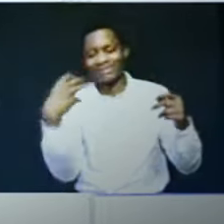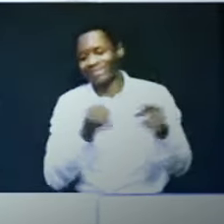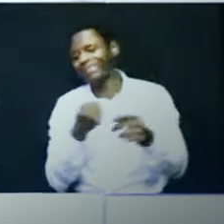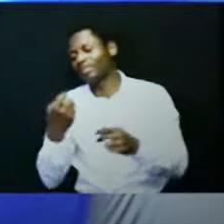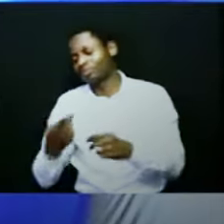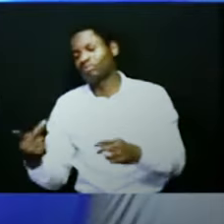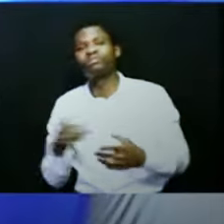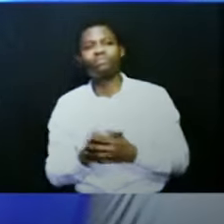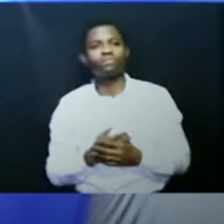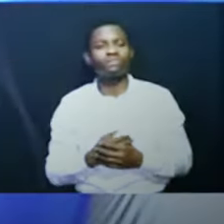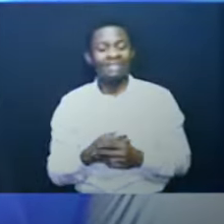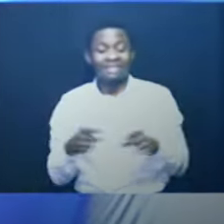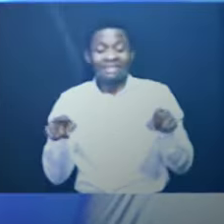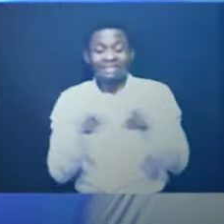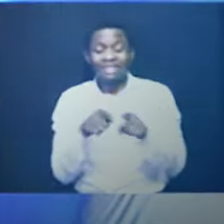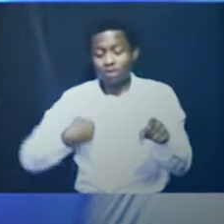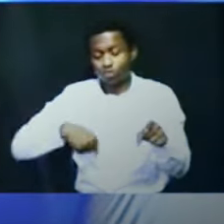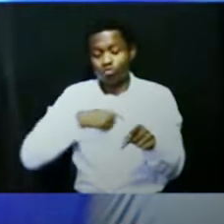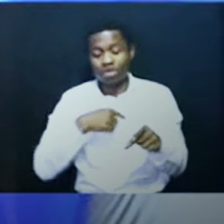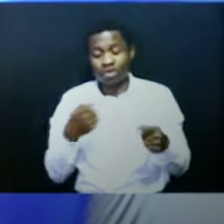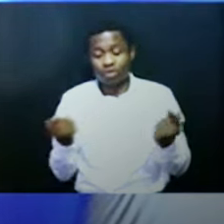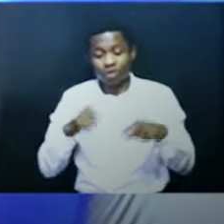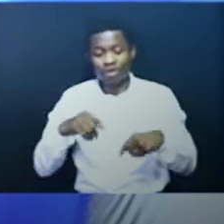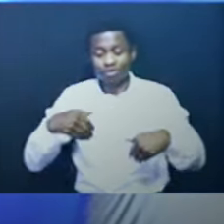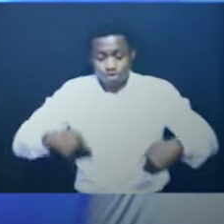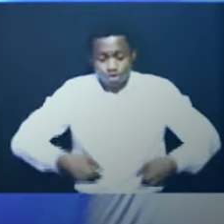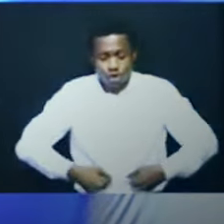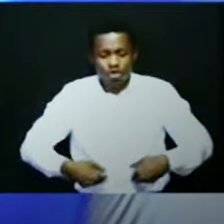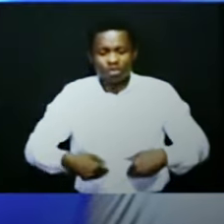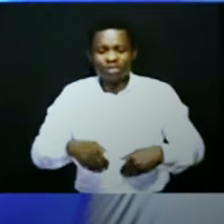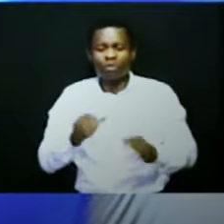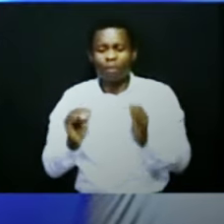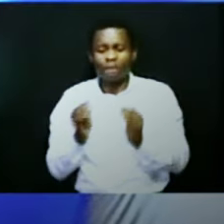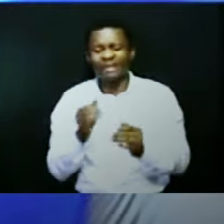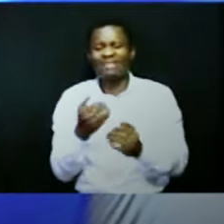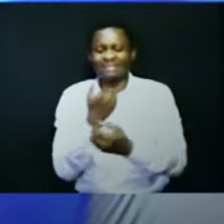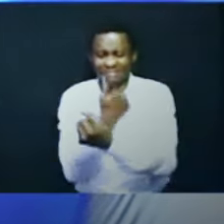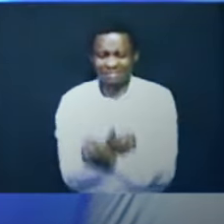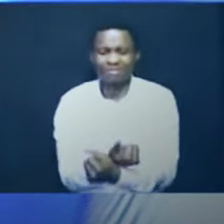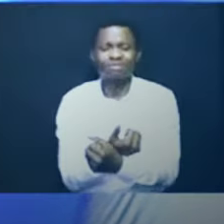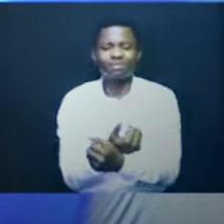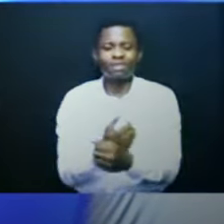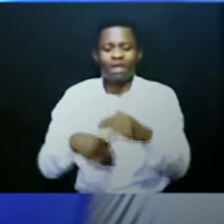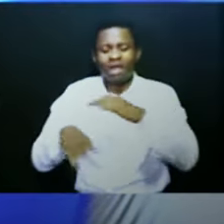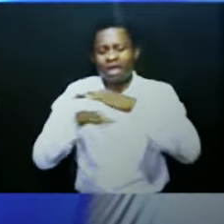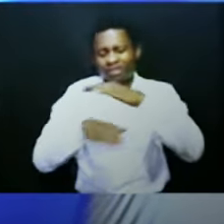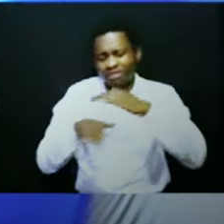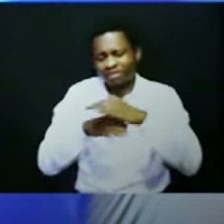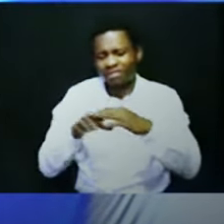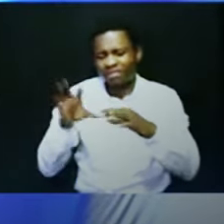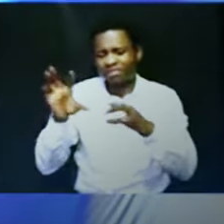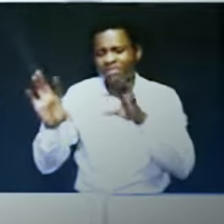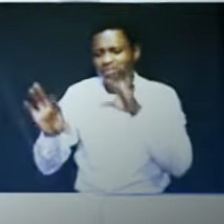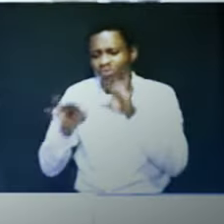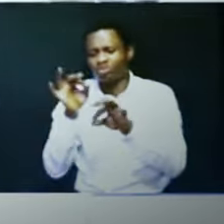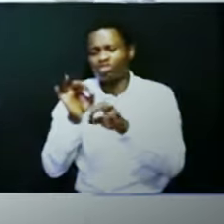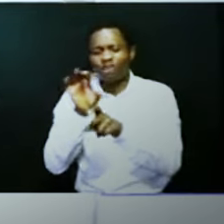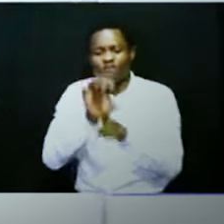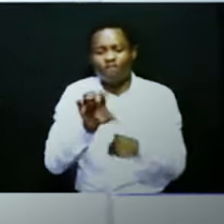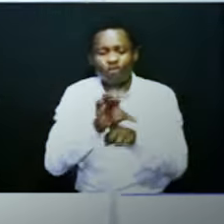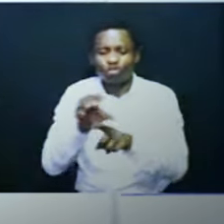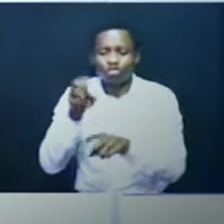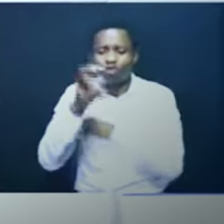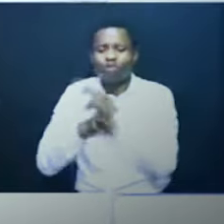also, when we were underage, we were in slavery under the elemental spiritual forces of the world.